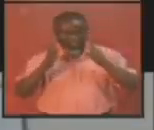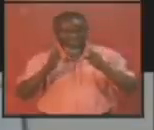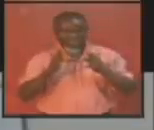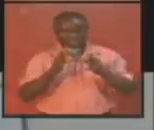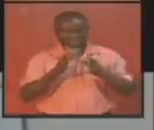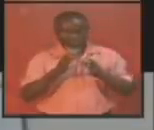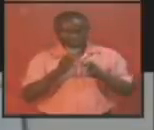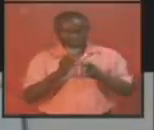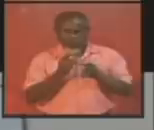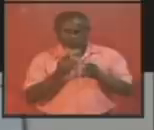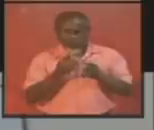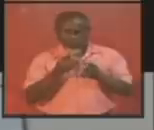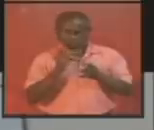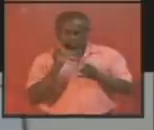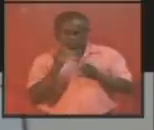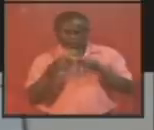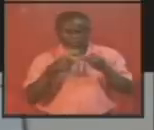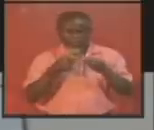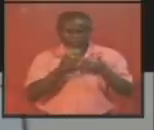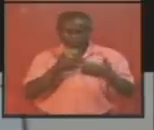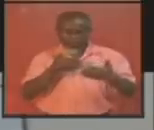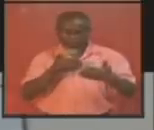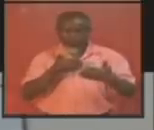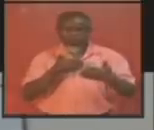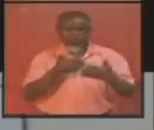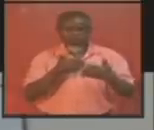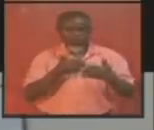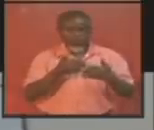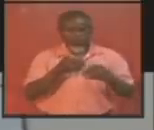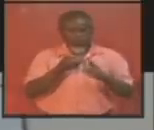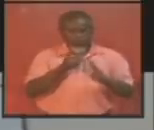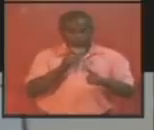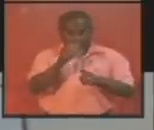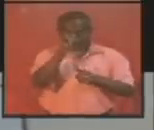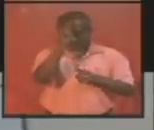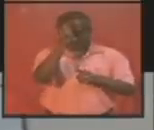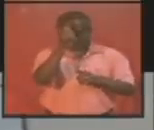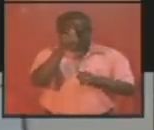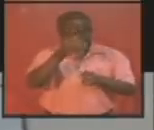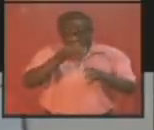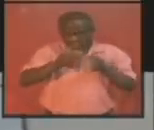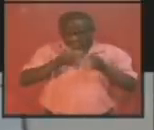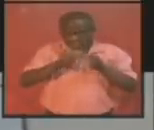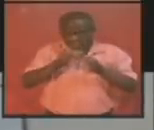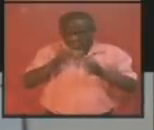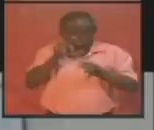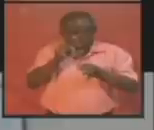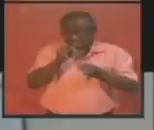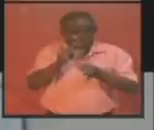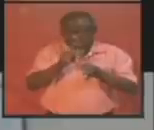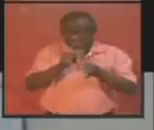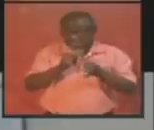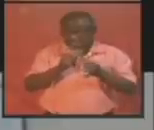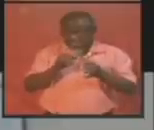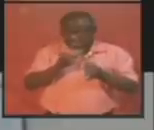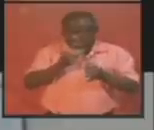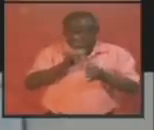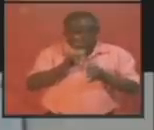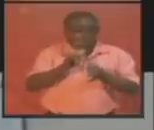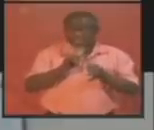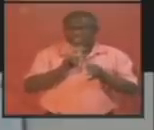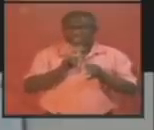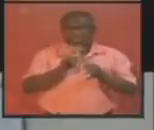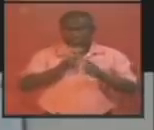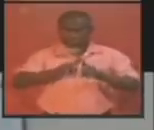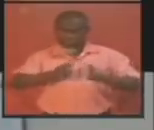that is in addition to the Vaccine Maitri initiative that the Indian government said it